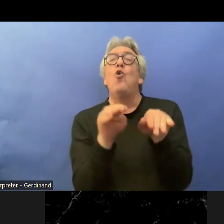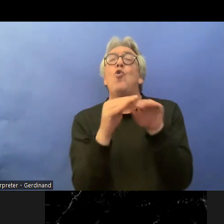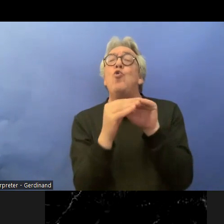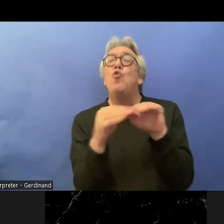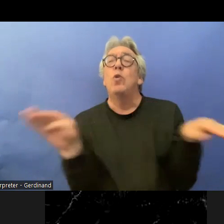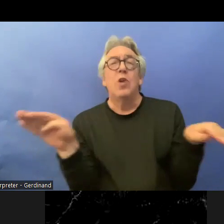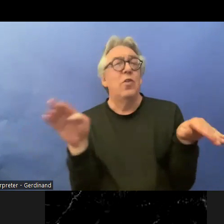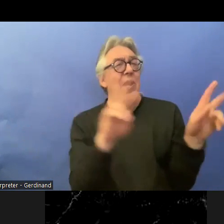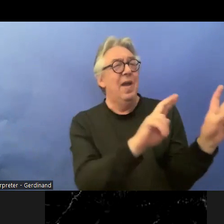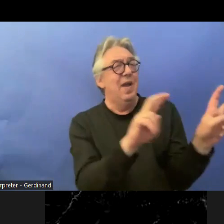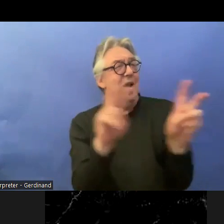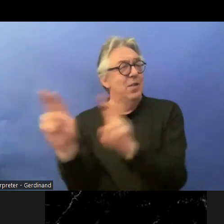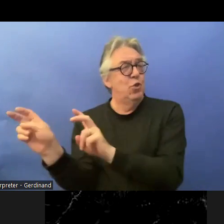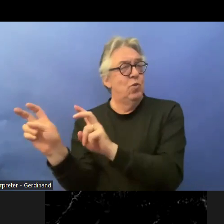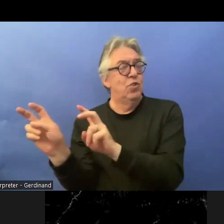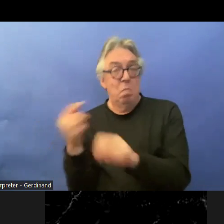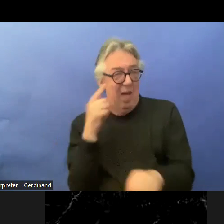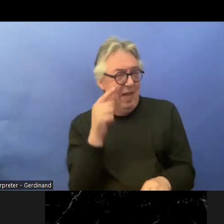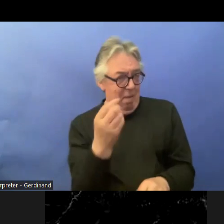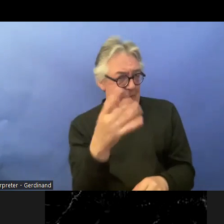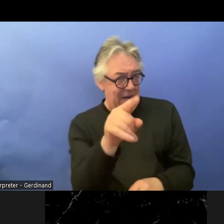that webinar.